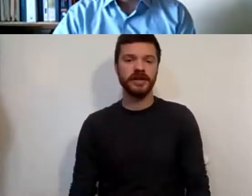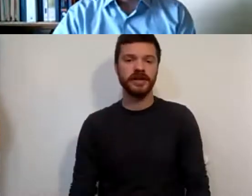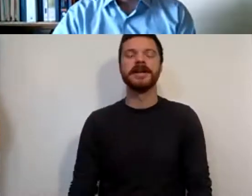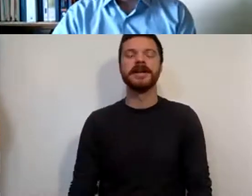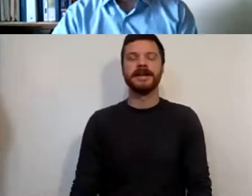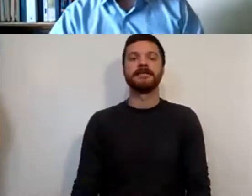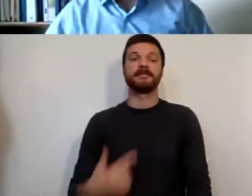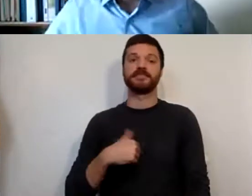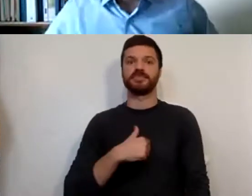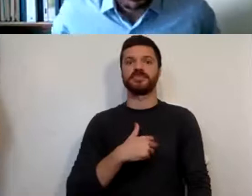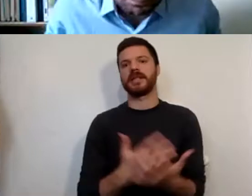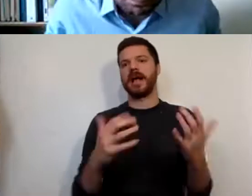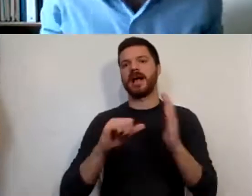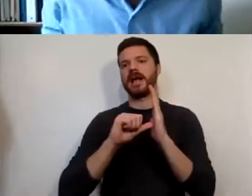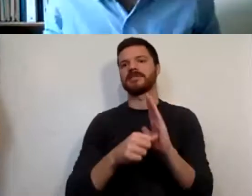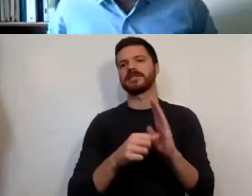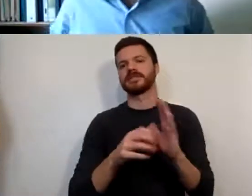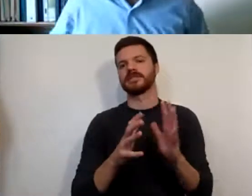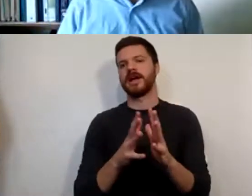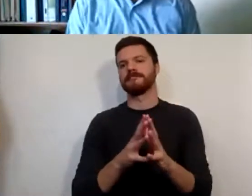emphasis on